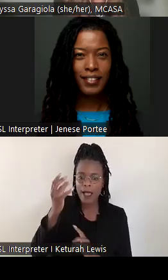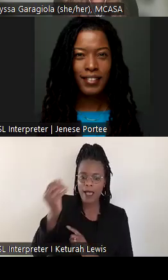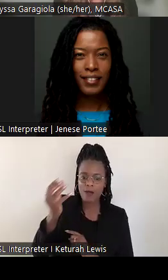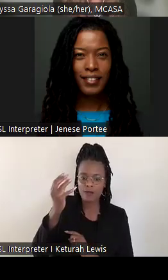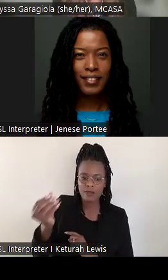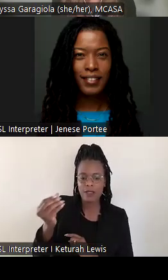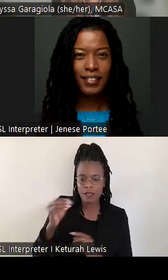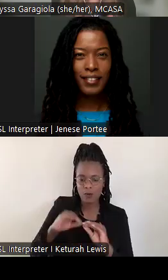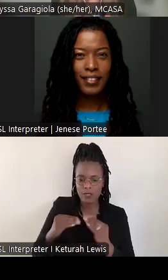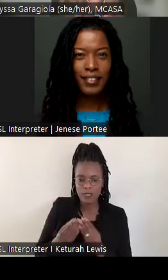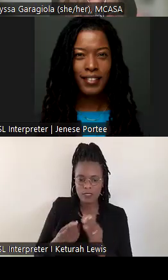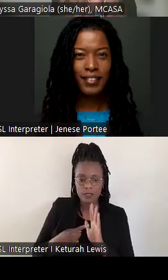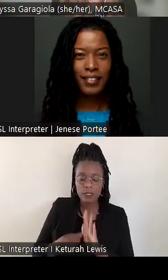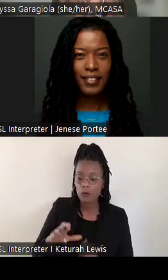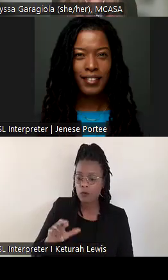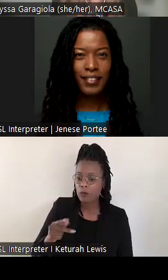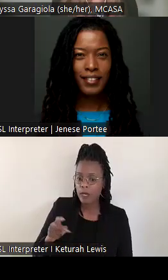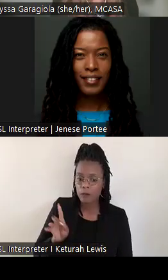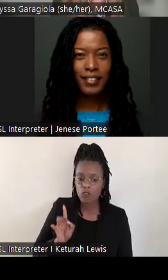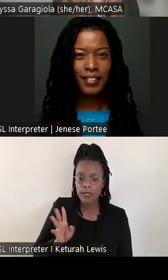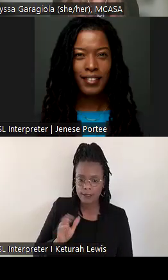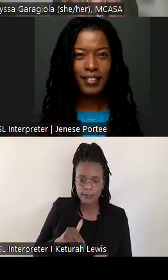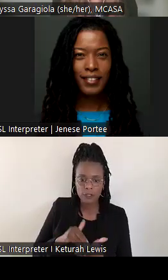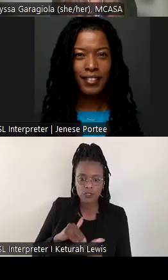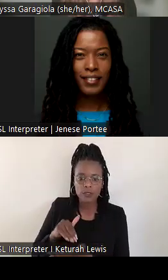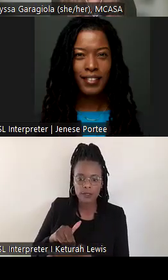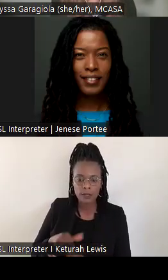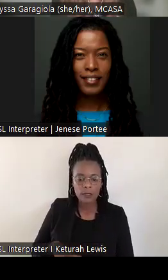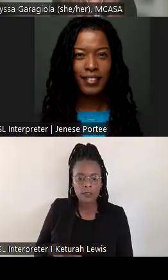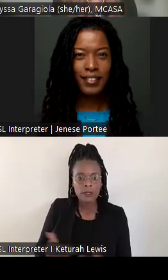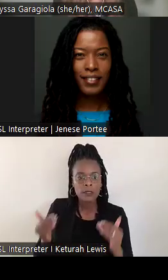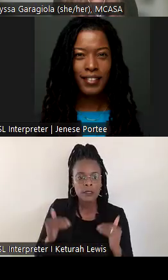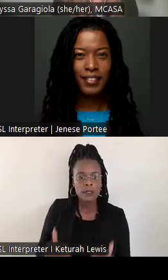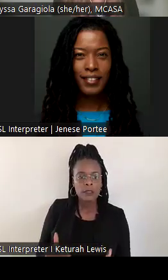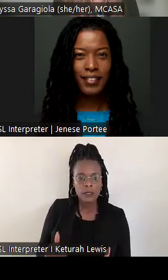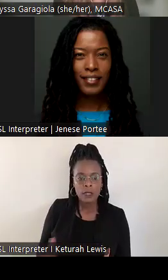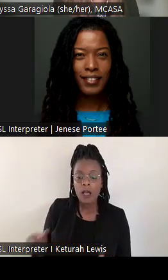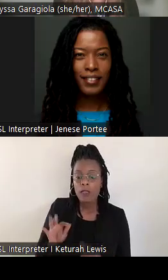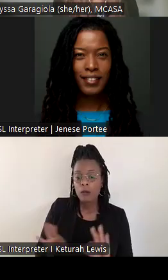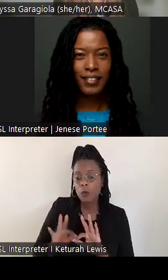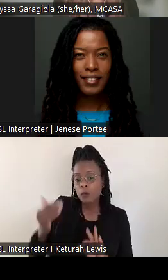crisis centers. Some other important standards to know include Standard